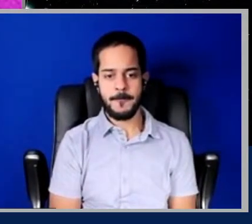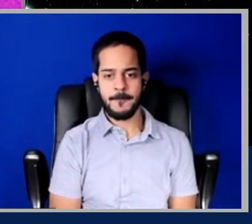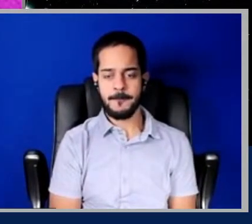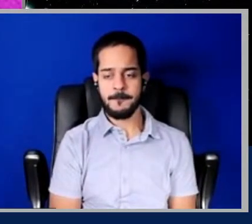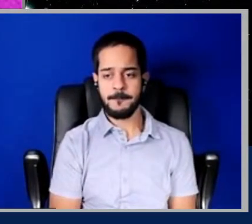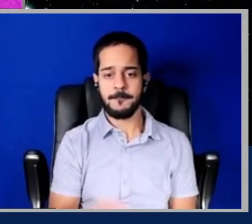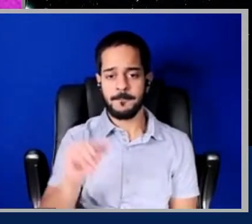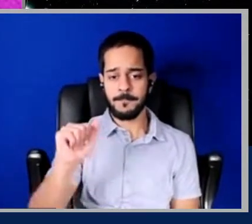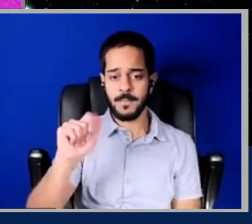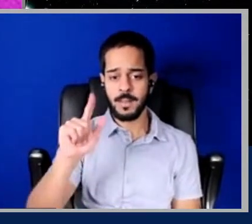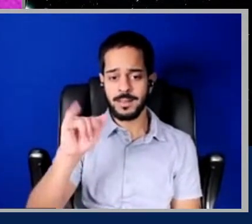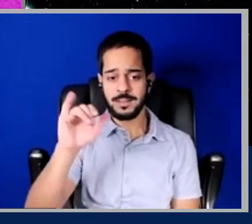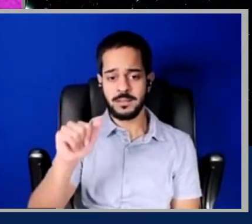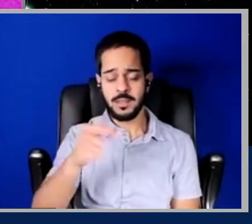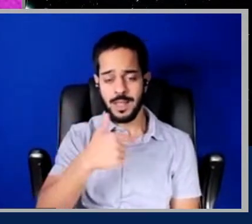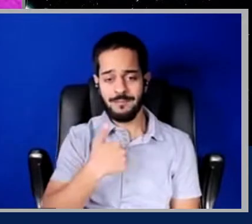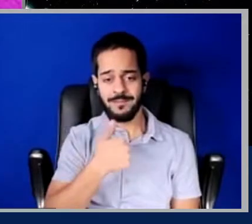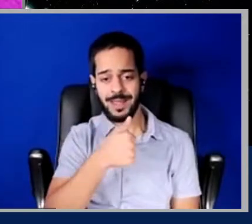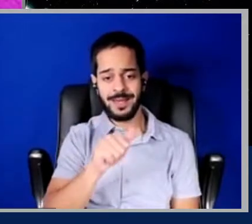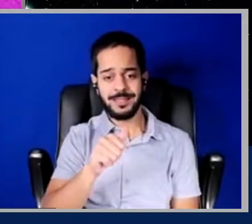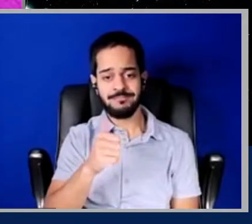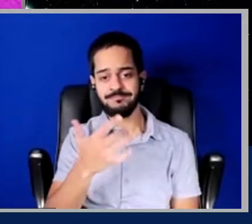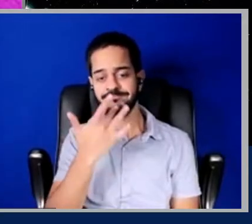Alicia, do you have a personal favorite wavelength?